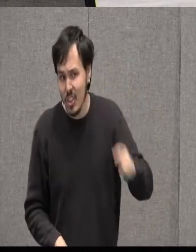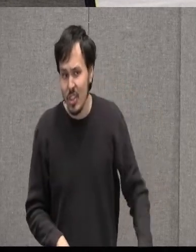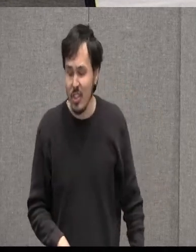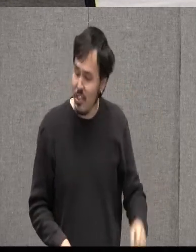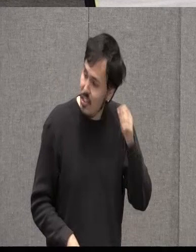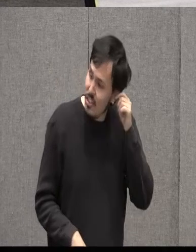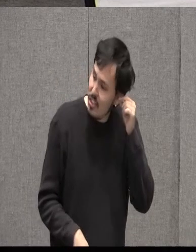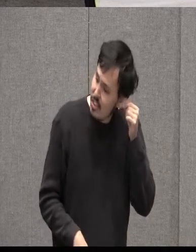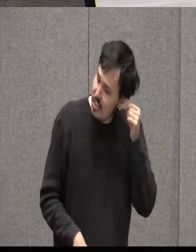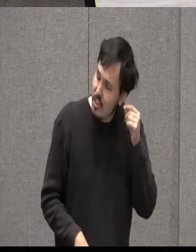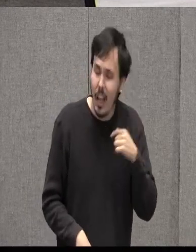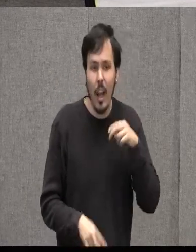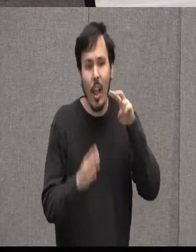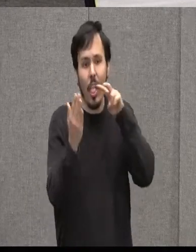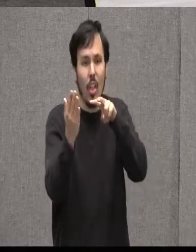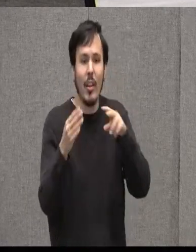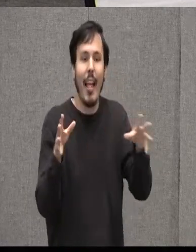giant."